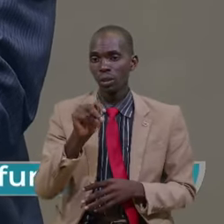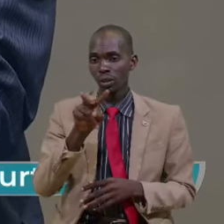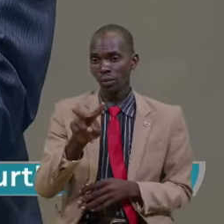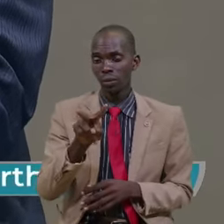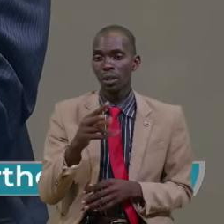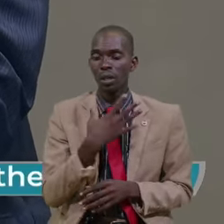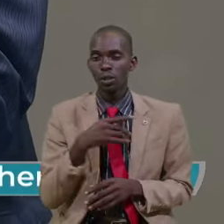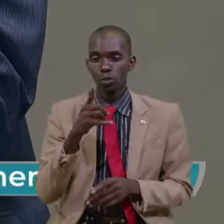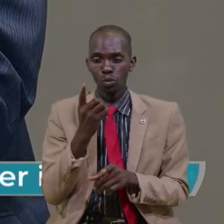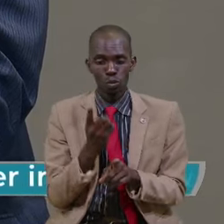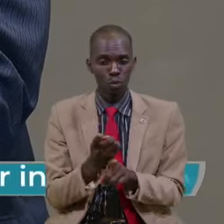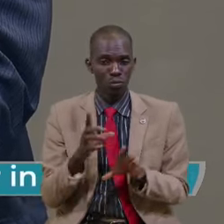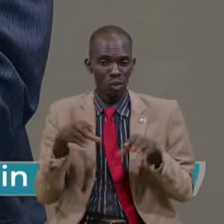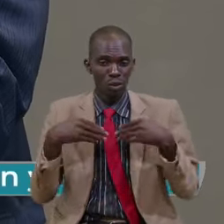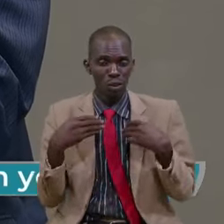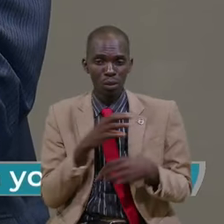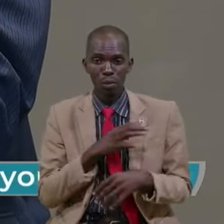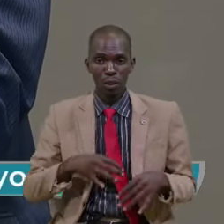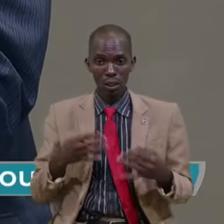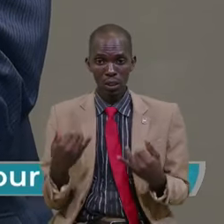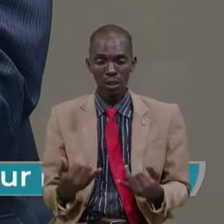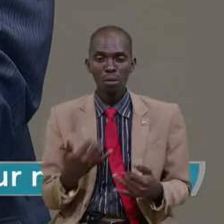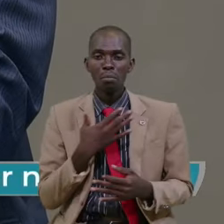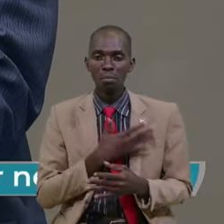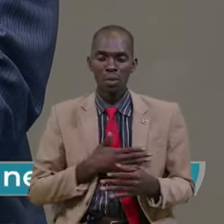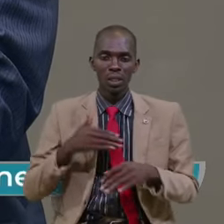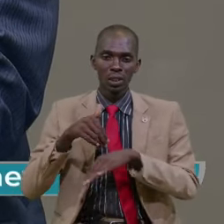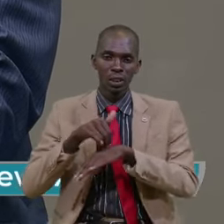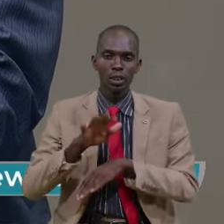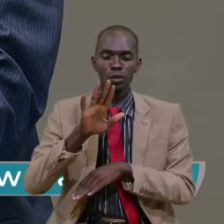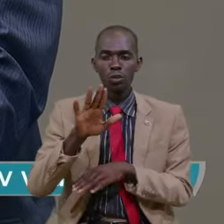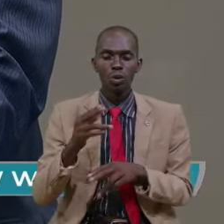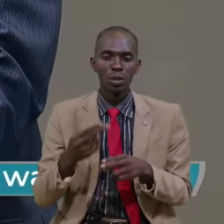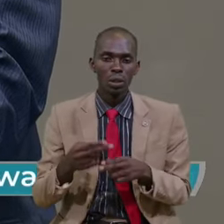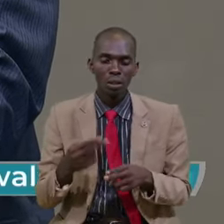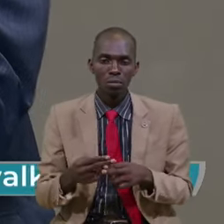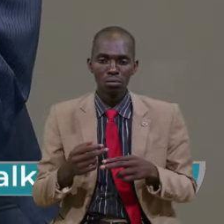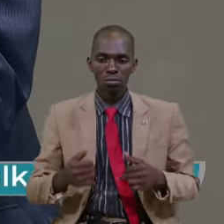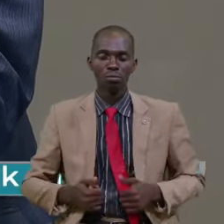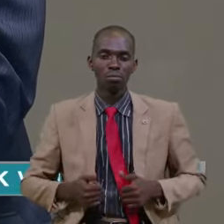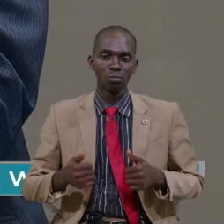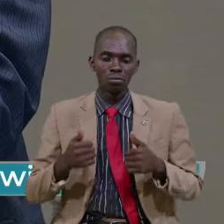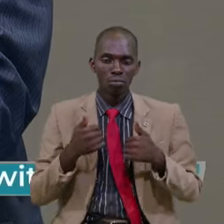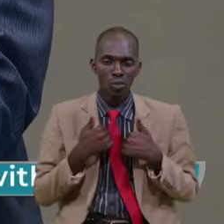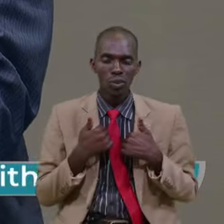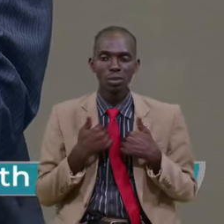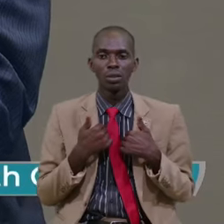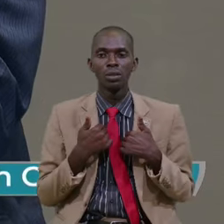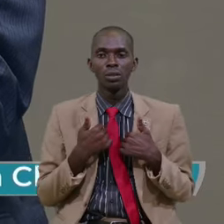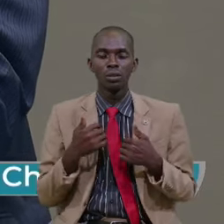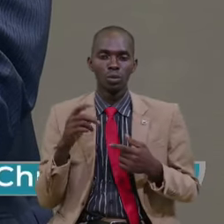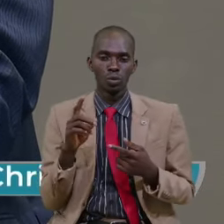your name, please, phone number, and your location address via SMS